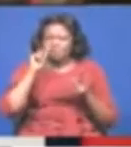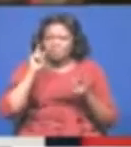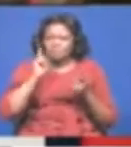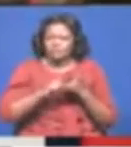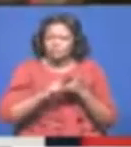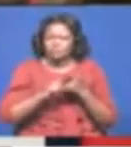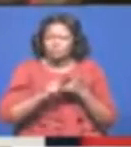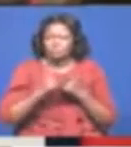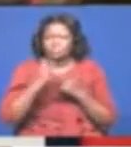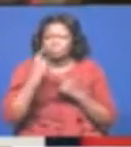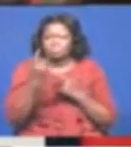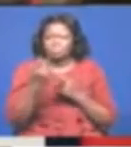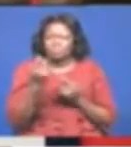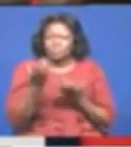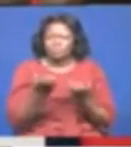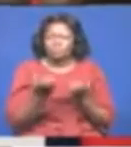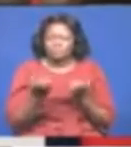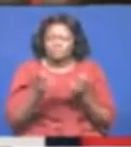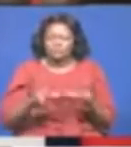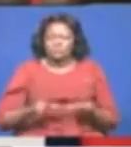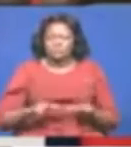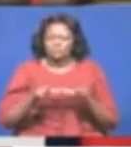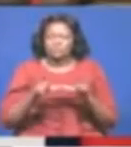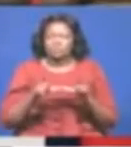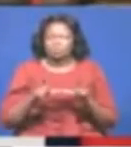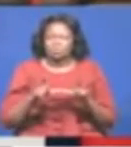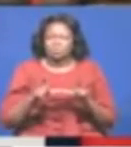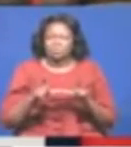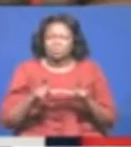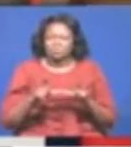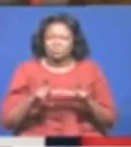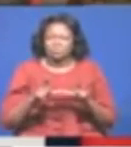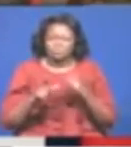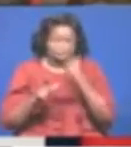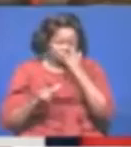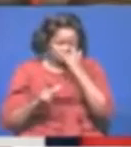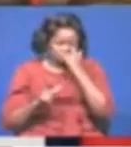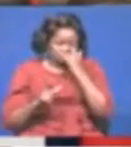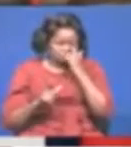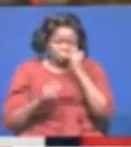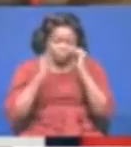single business permit. The new single